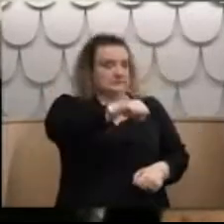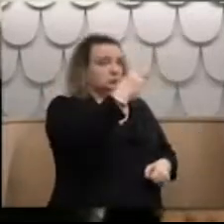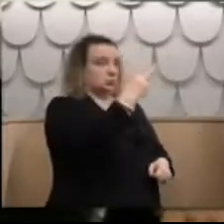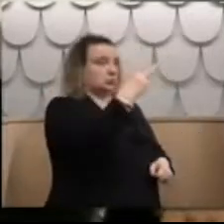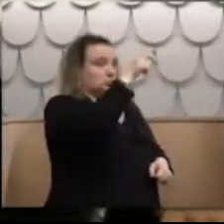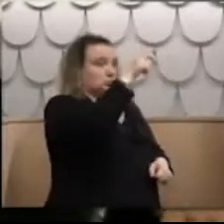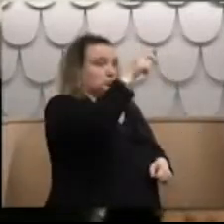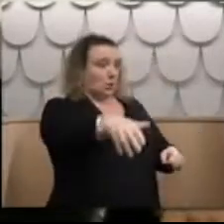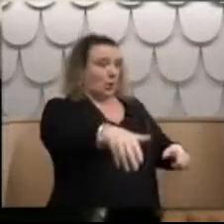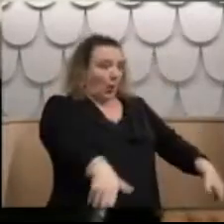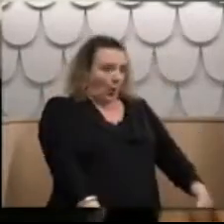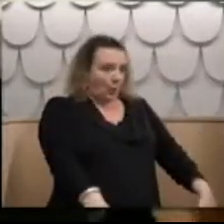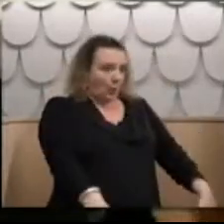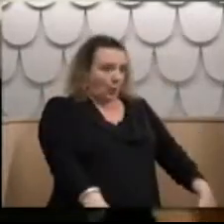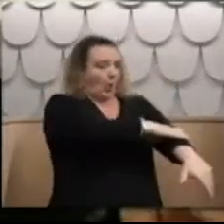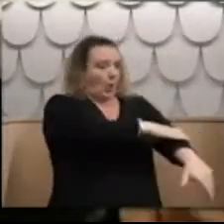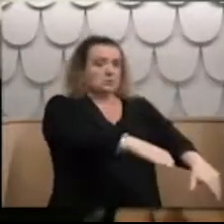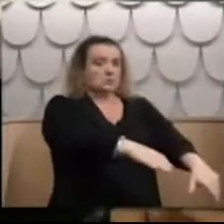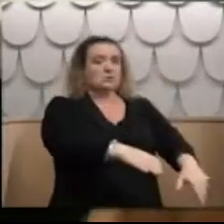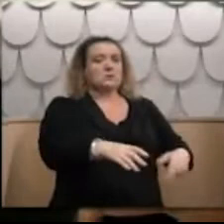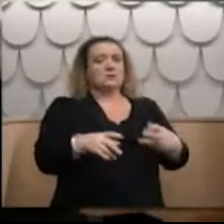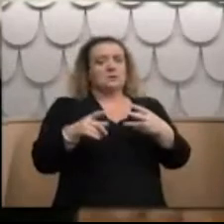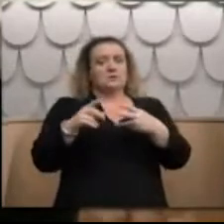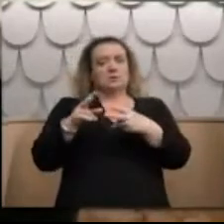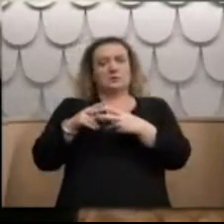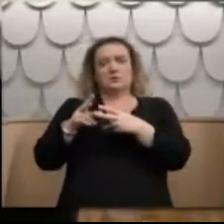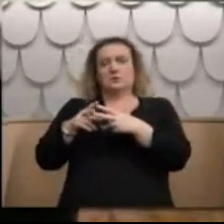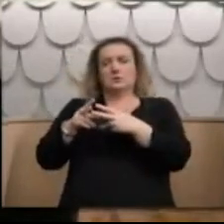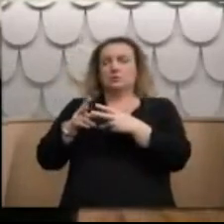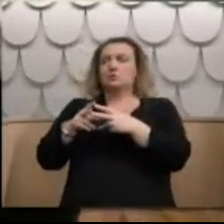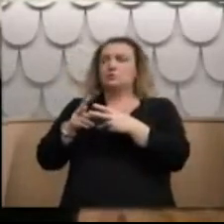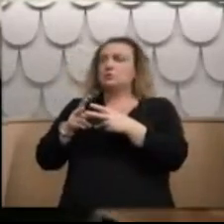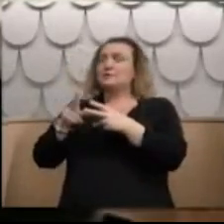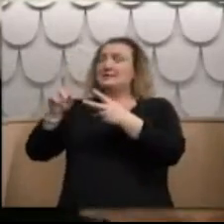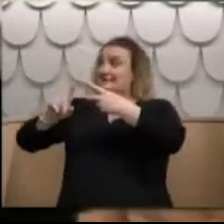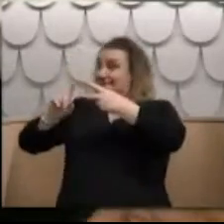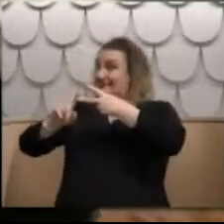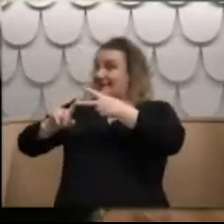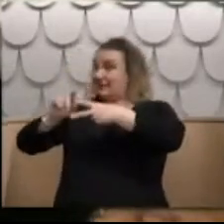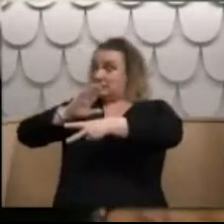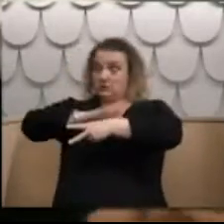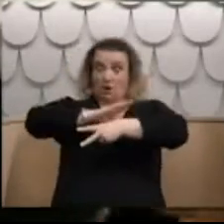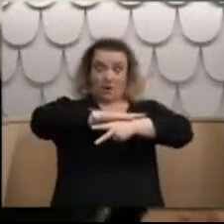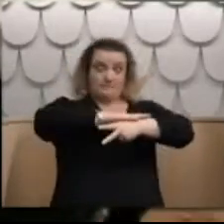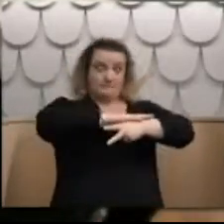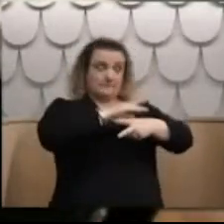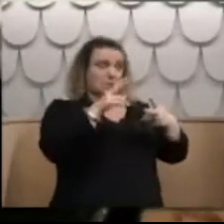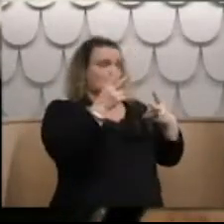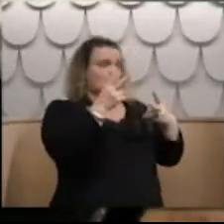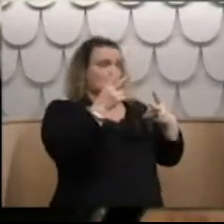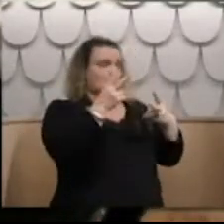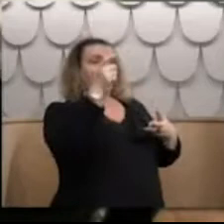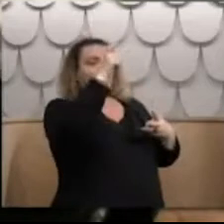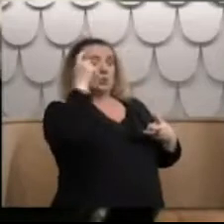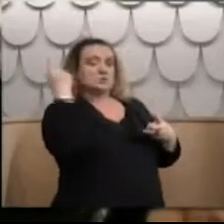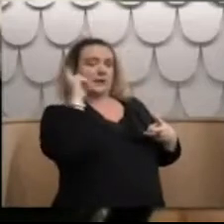names. But Mana and Tane, they came on the second one. Mana and Tane told him to stop that. He